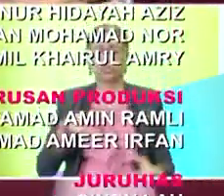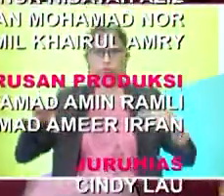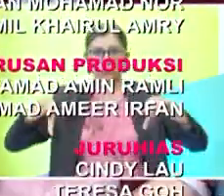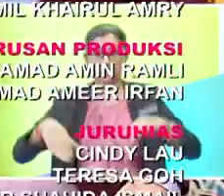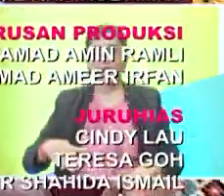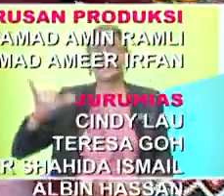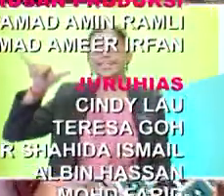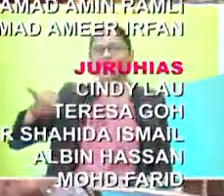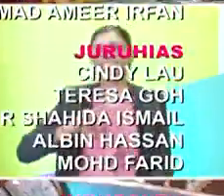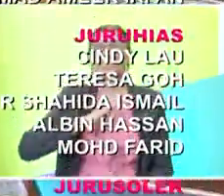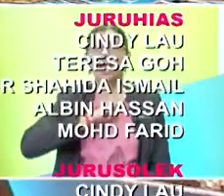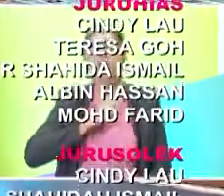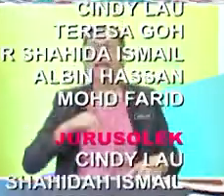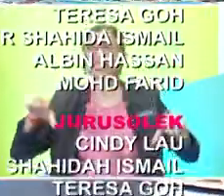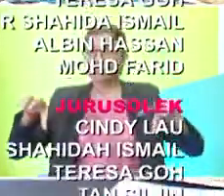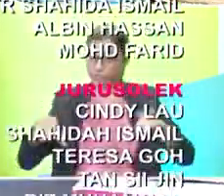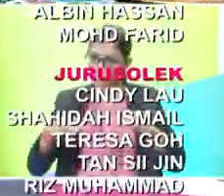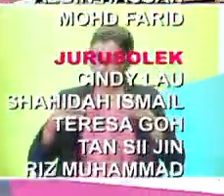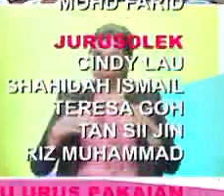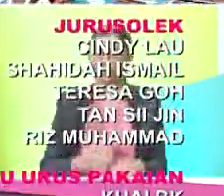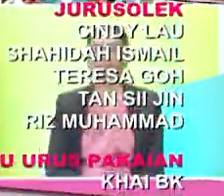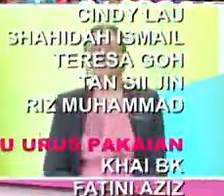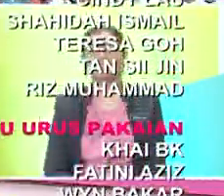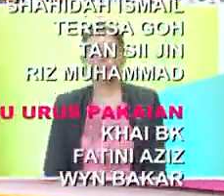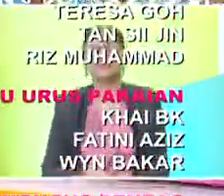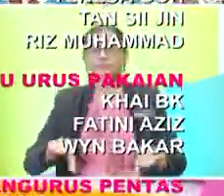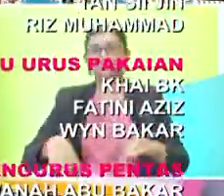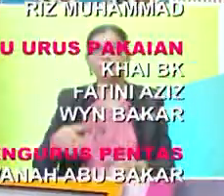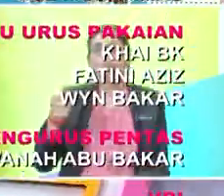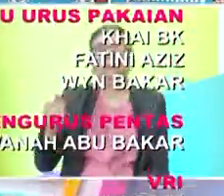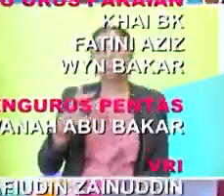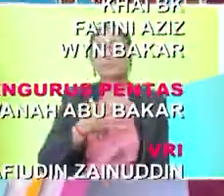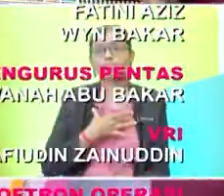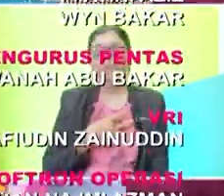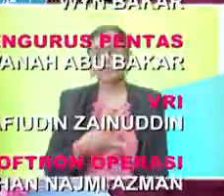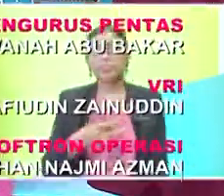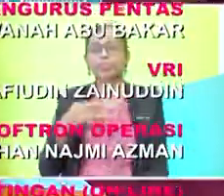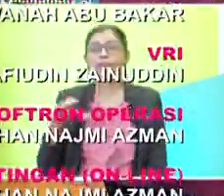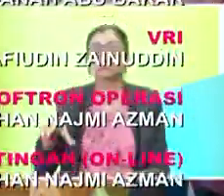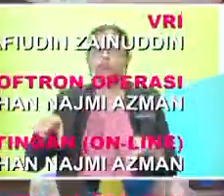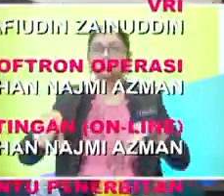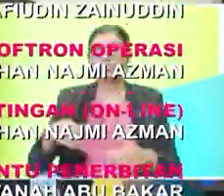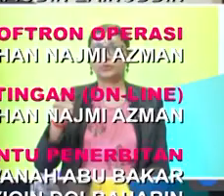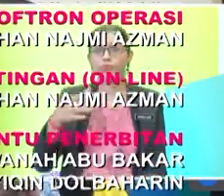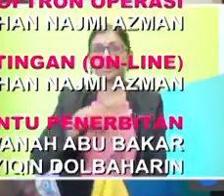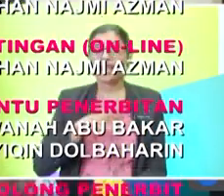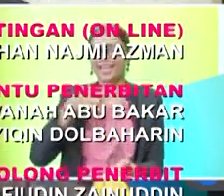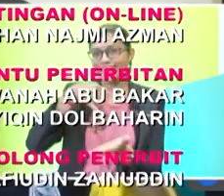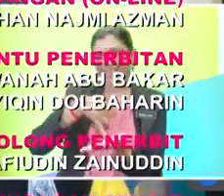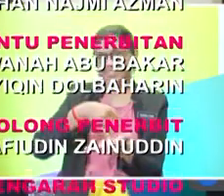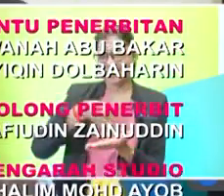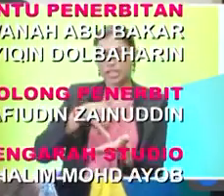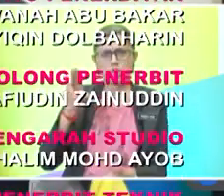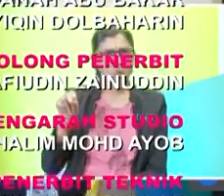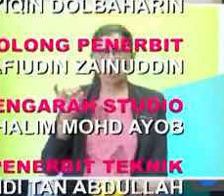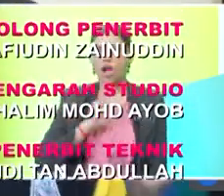do. Yes, I do. Do you like it? Do you like